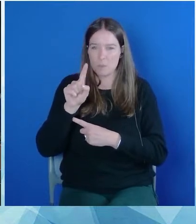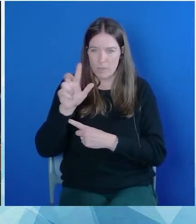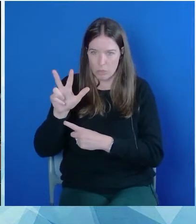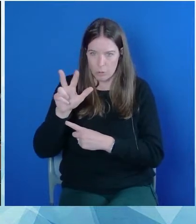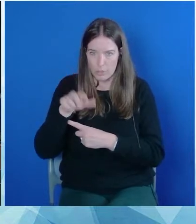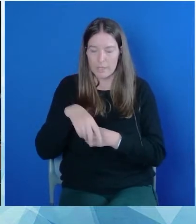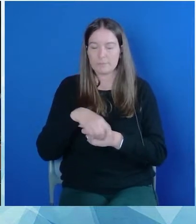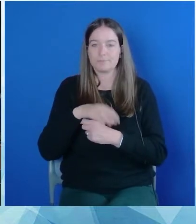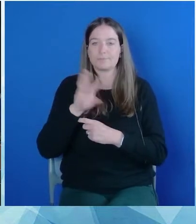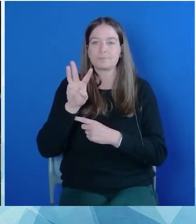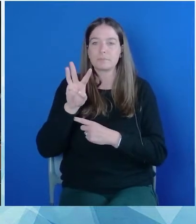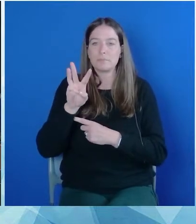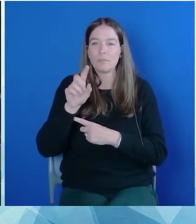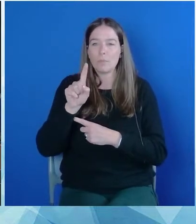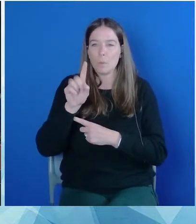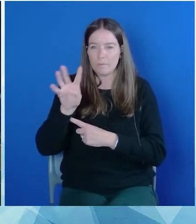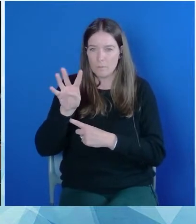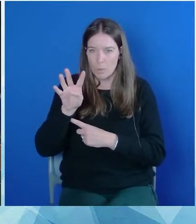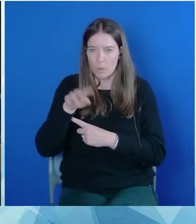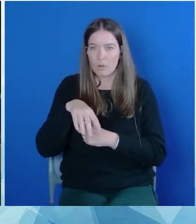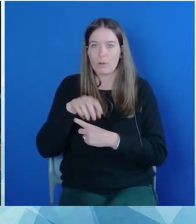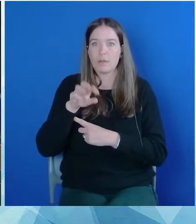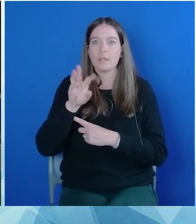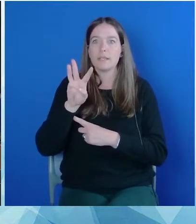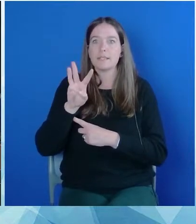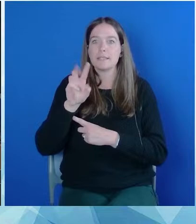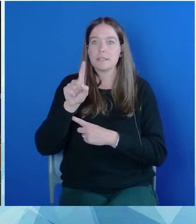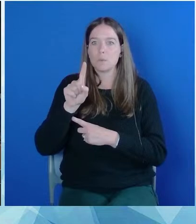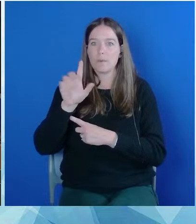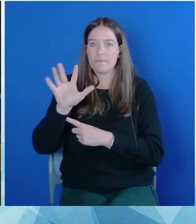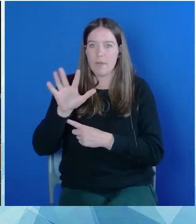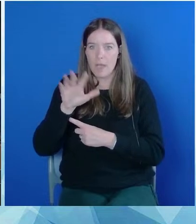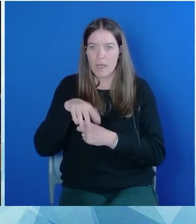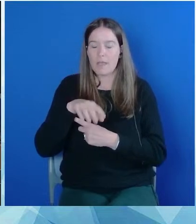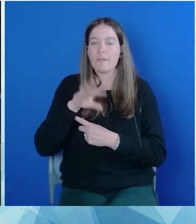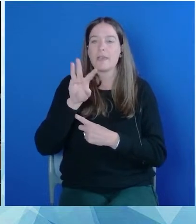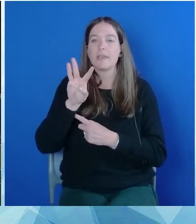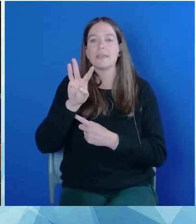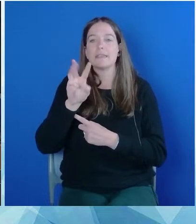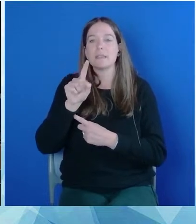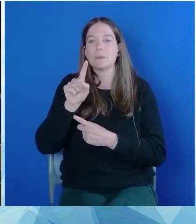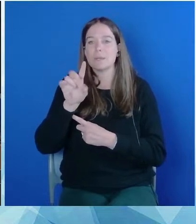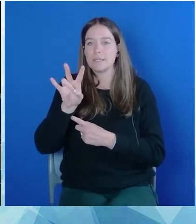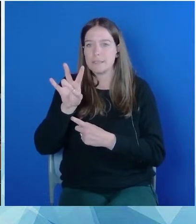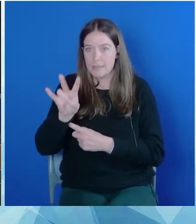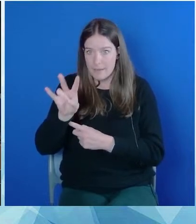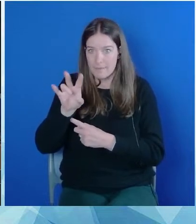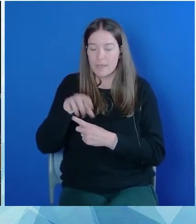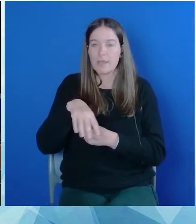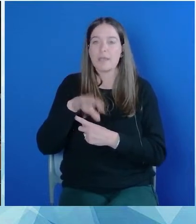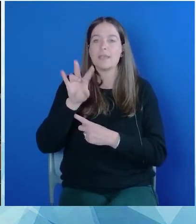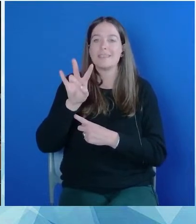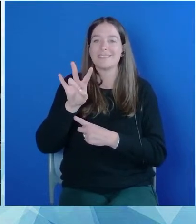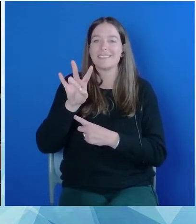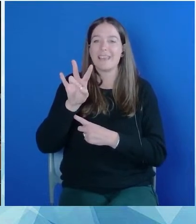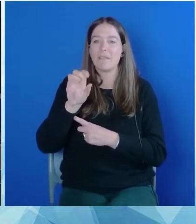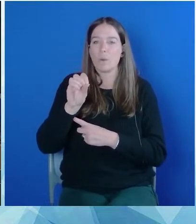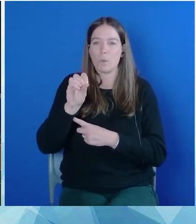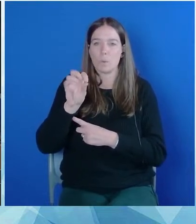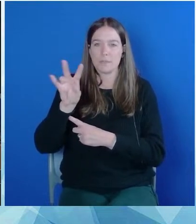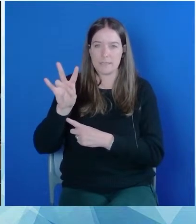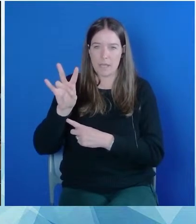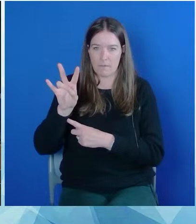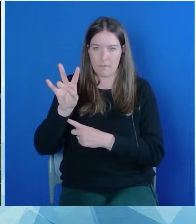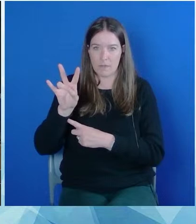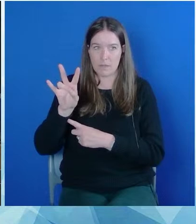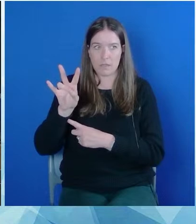6.13, 6.14, 6.15, 6.17, and 7.07.